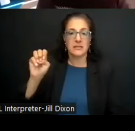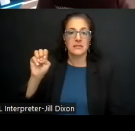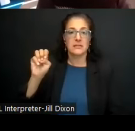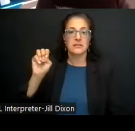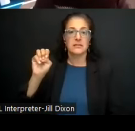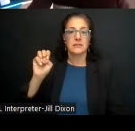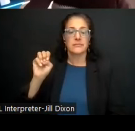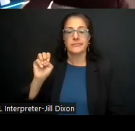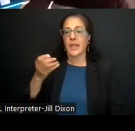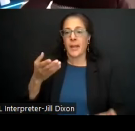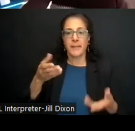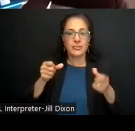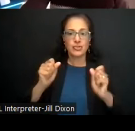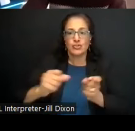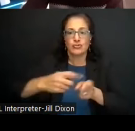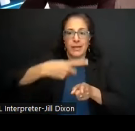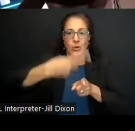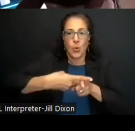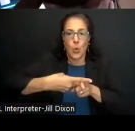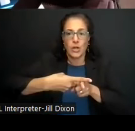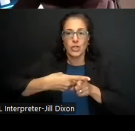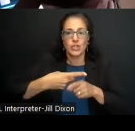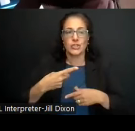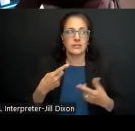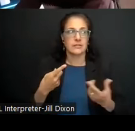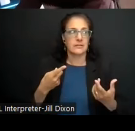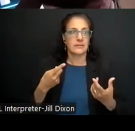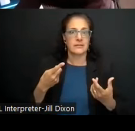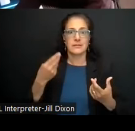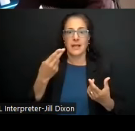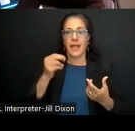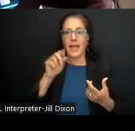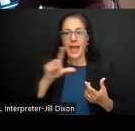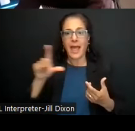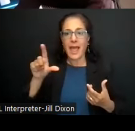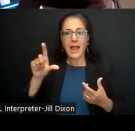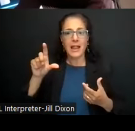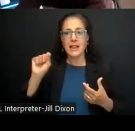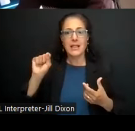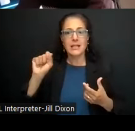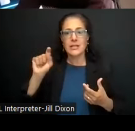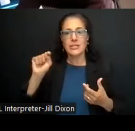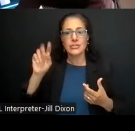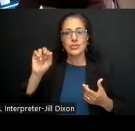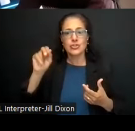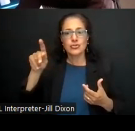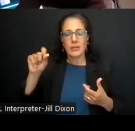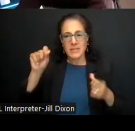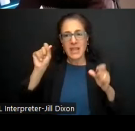Street corners, hell strips, anything like that. It should all